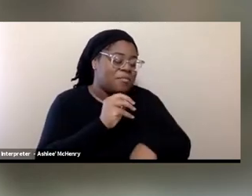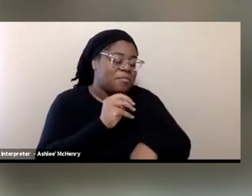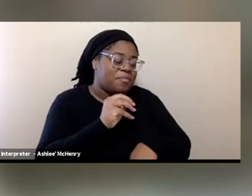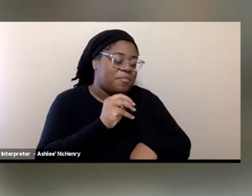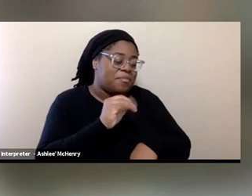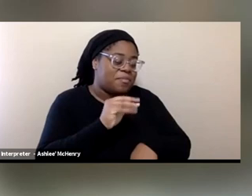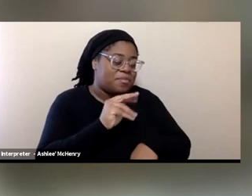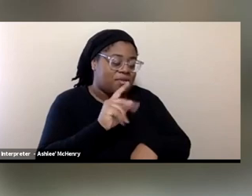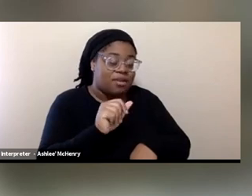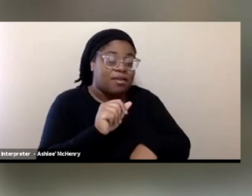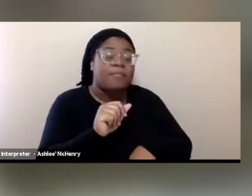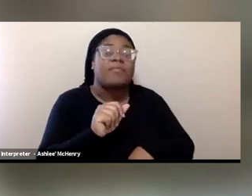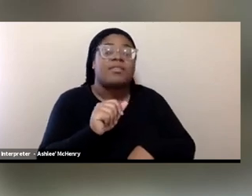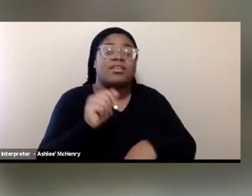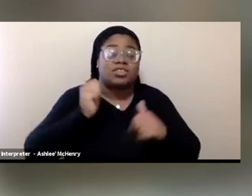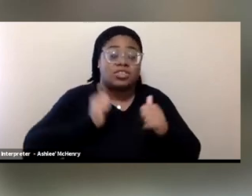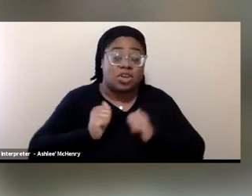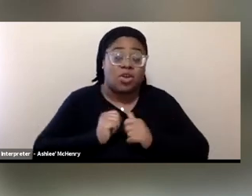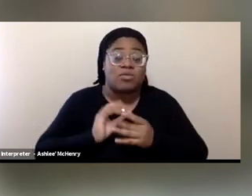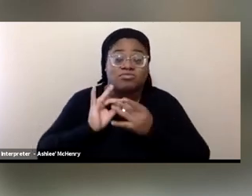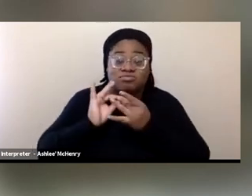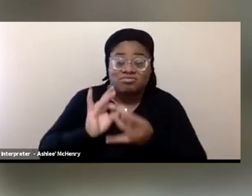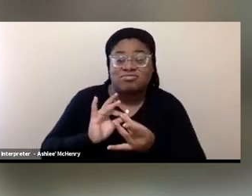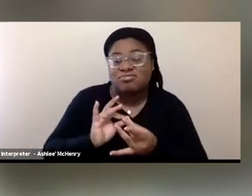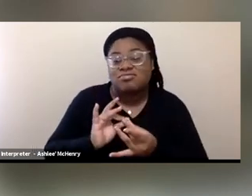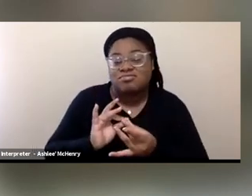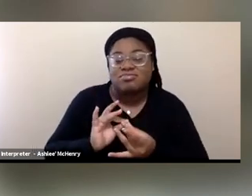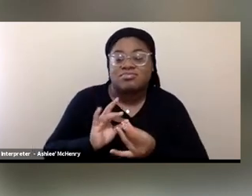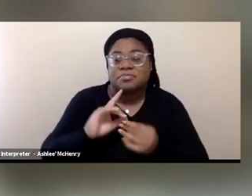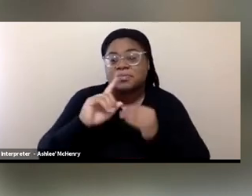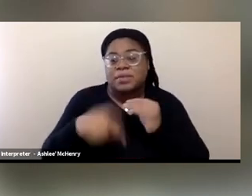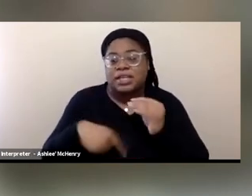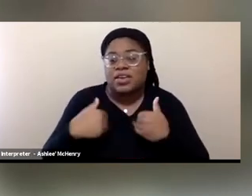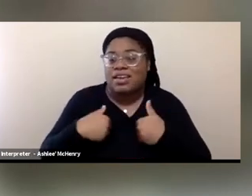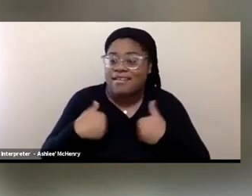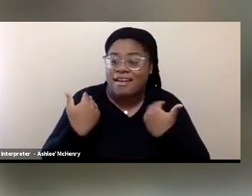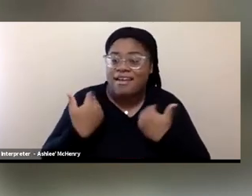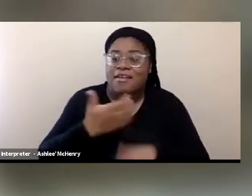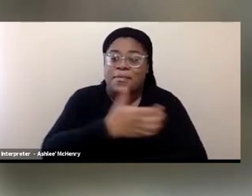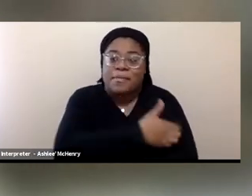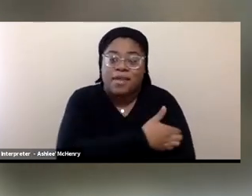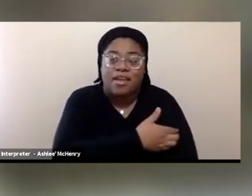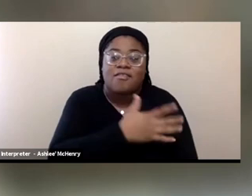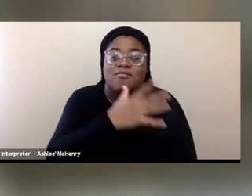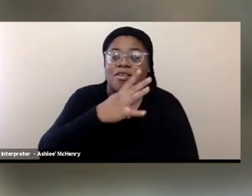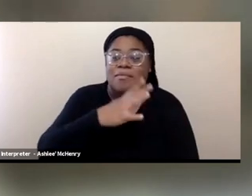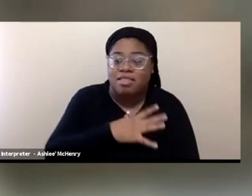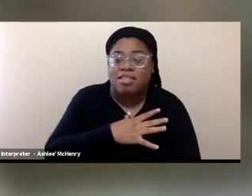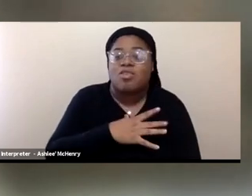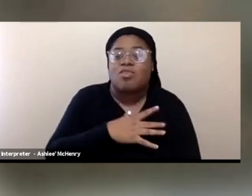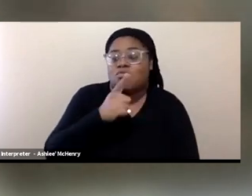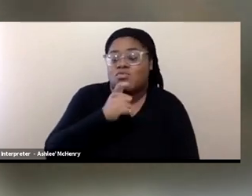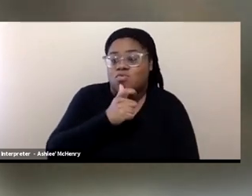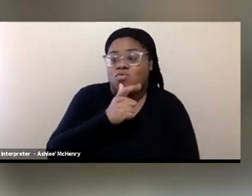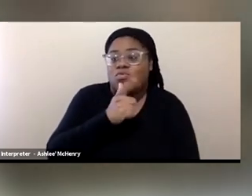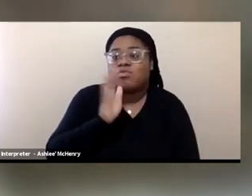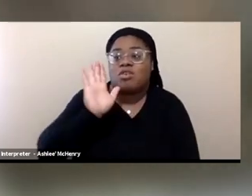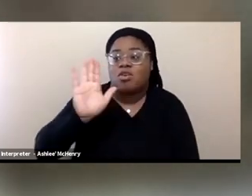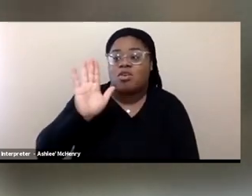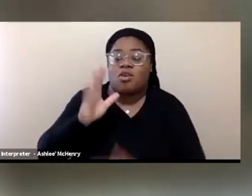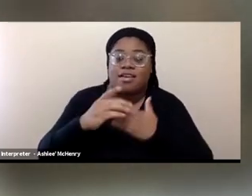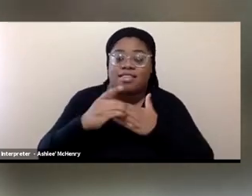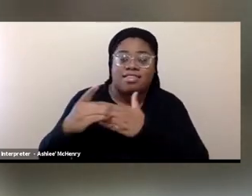at its core is about a young, very empowered female who's the lead